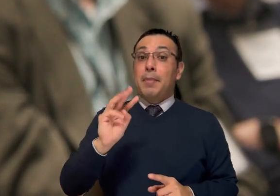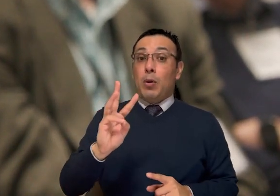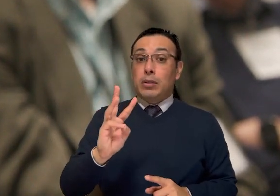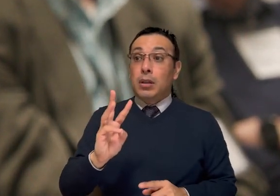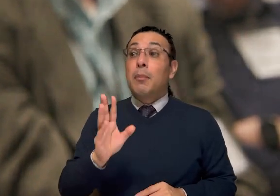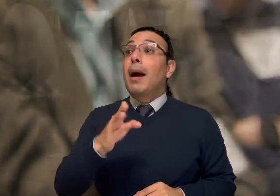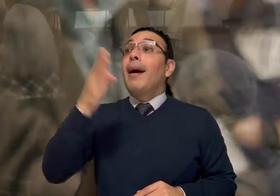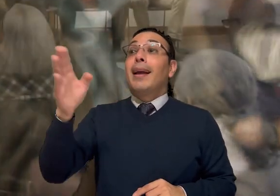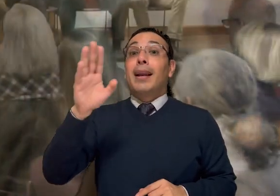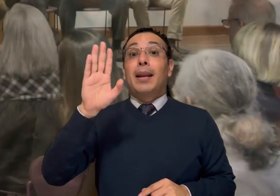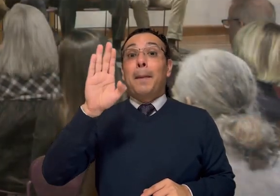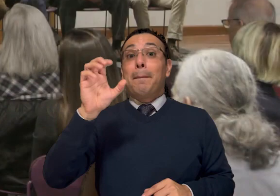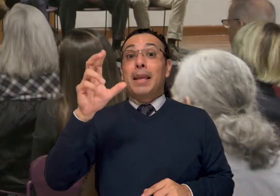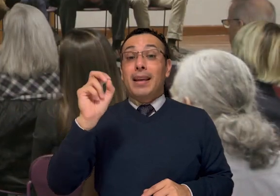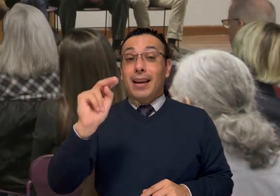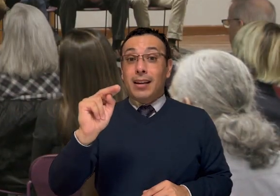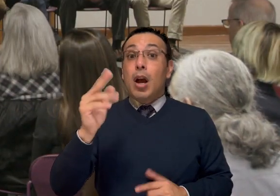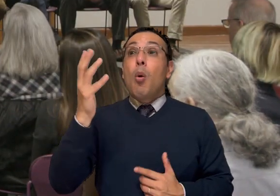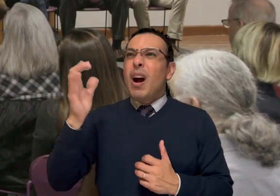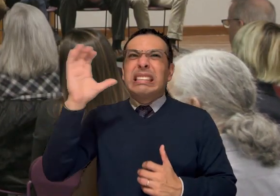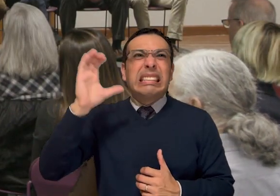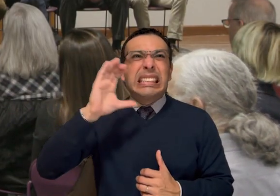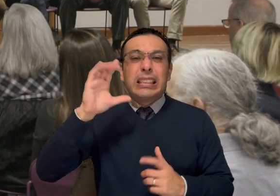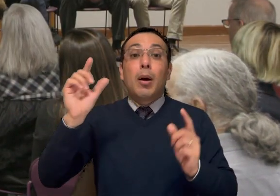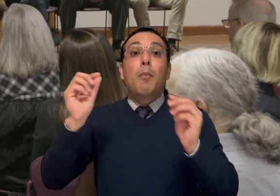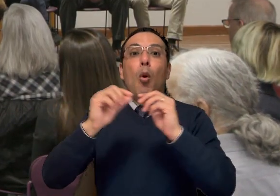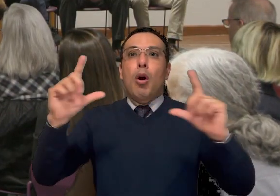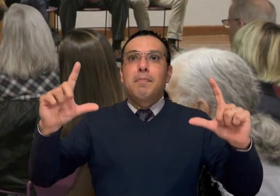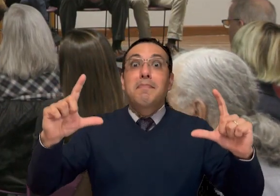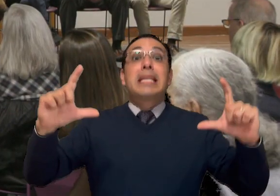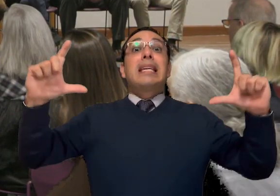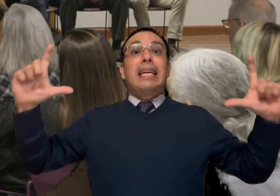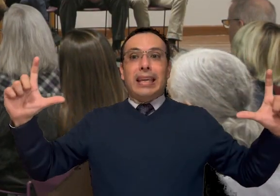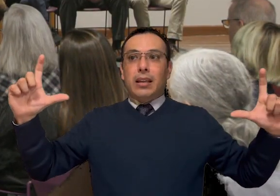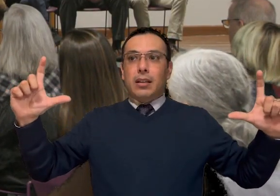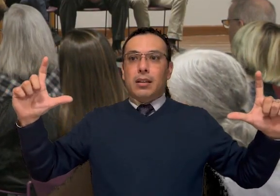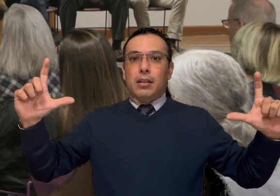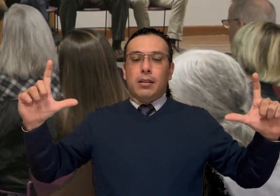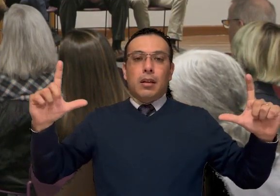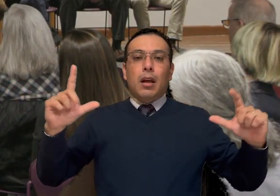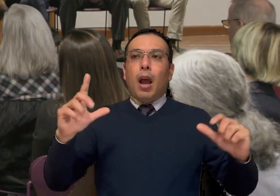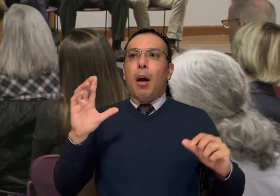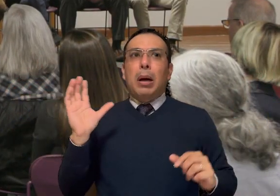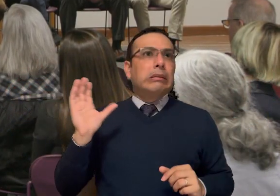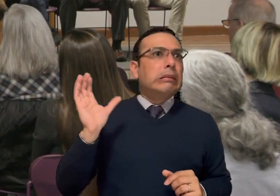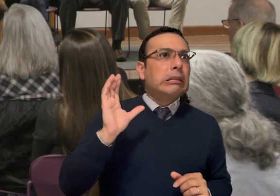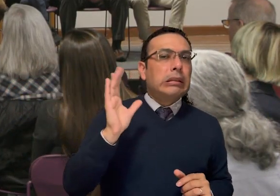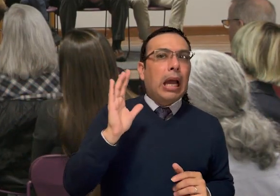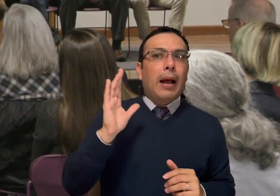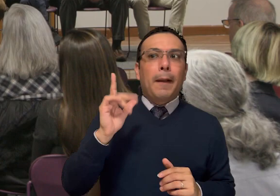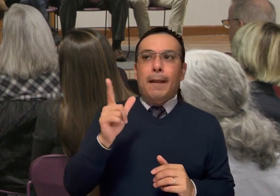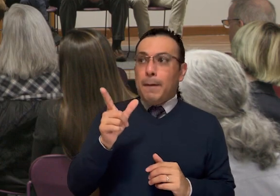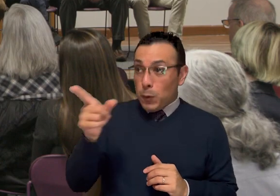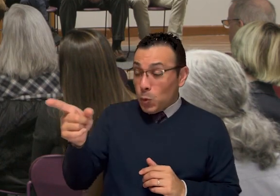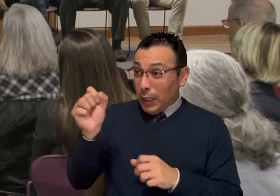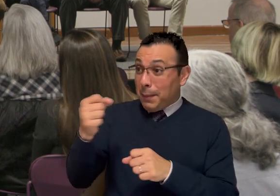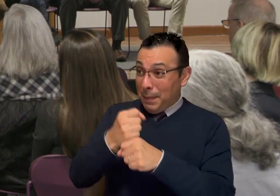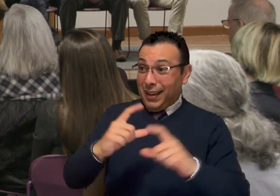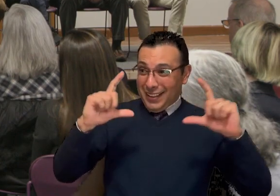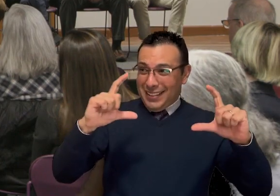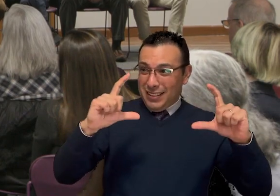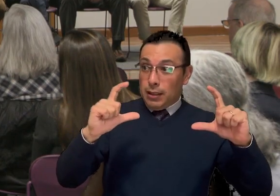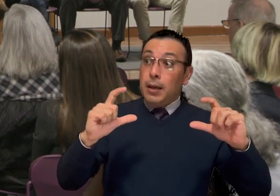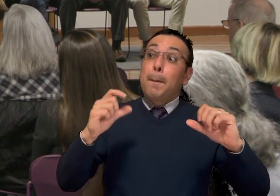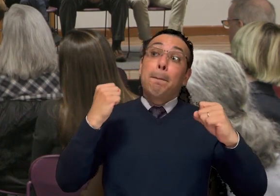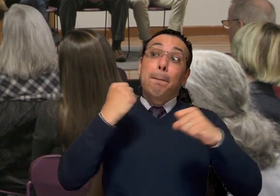like Beacon, they're trying to find bigger ones. But the bottom line is these developers have a really hard time achieving economies of scale on